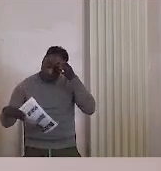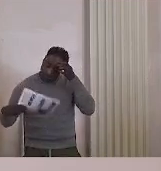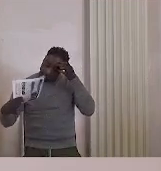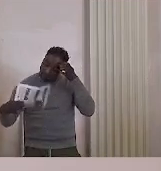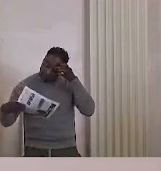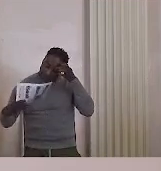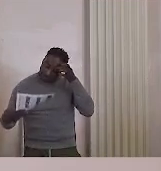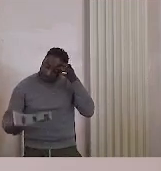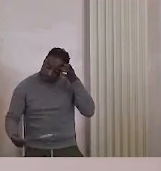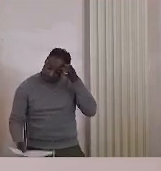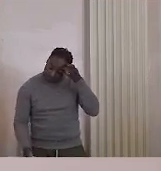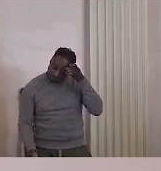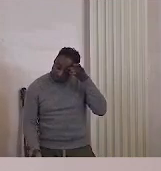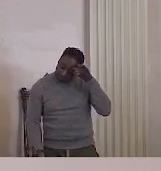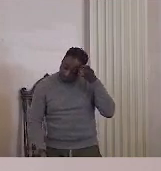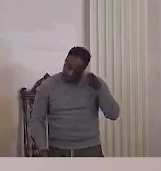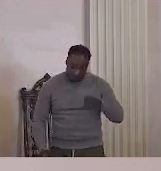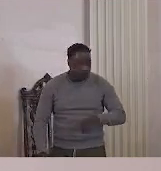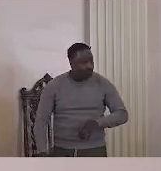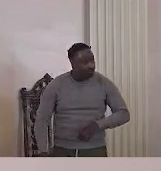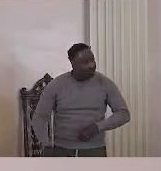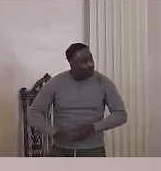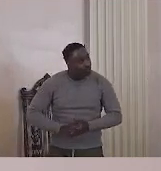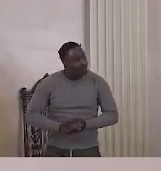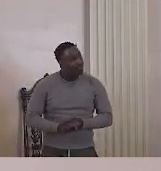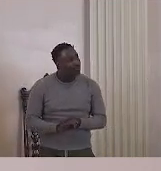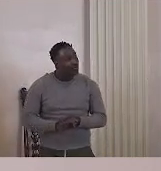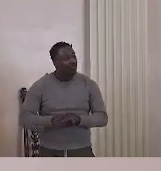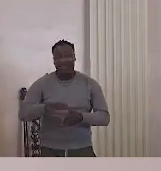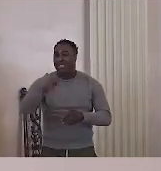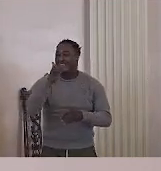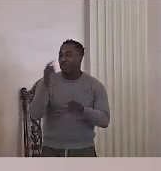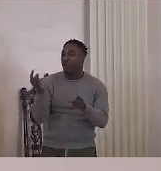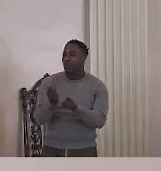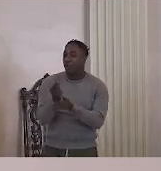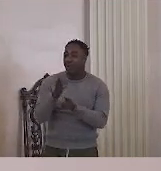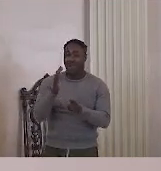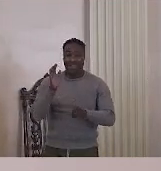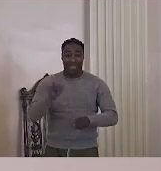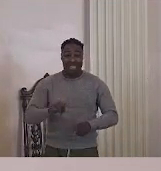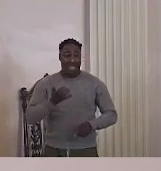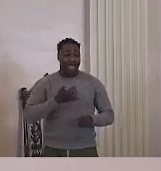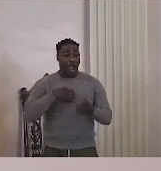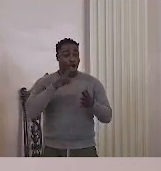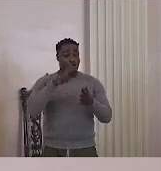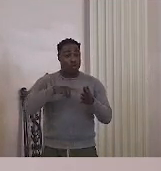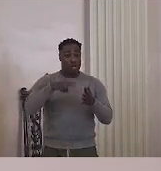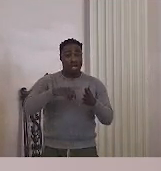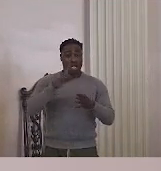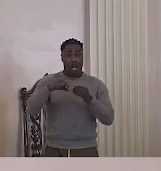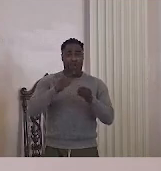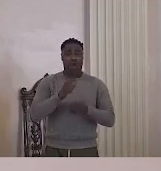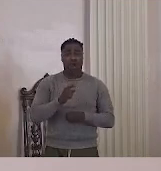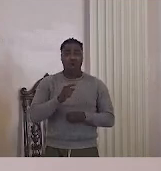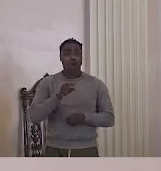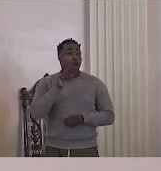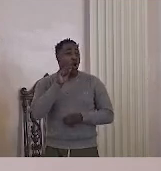So as we hear the hubbub, it seems appropriate that our reading is about migratory birds.